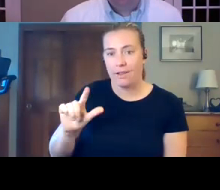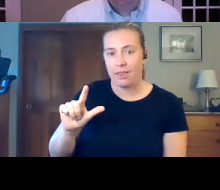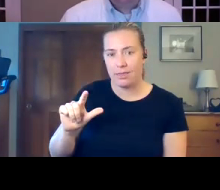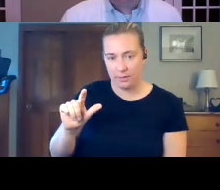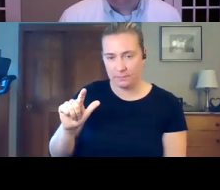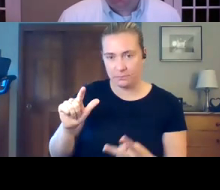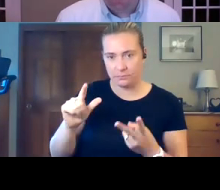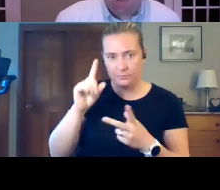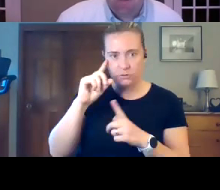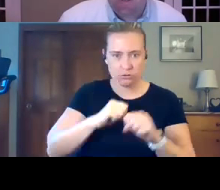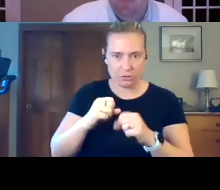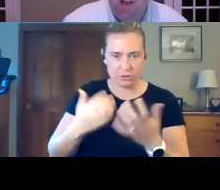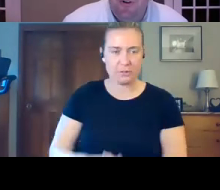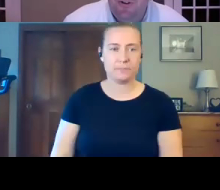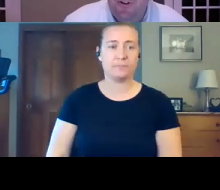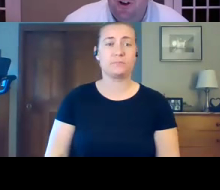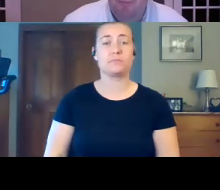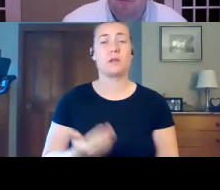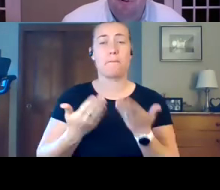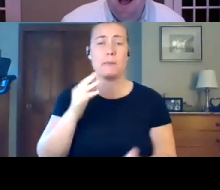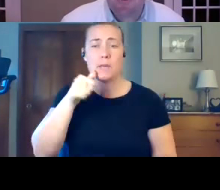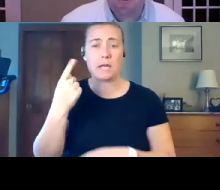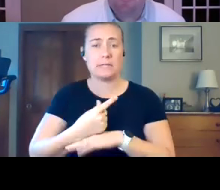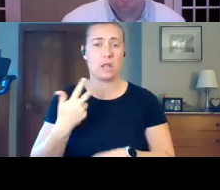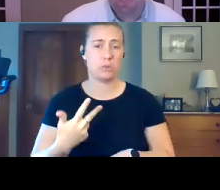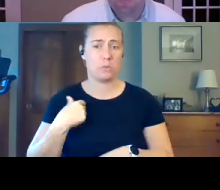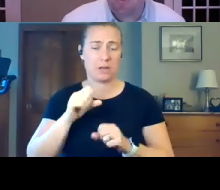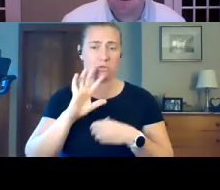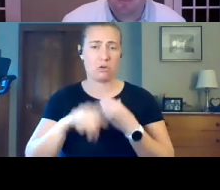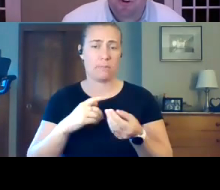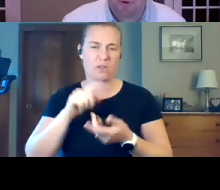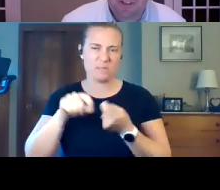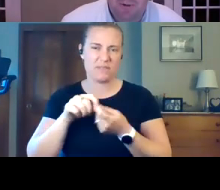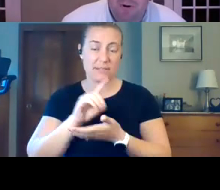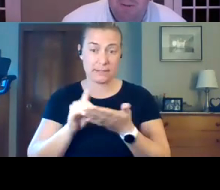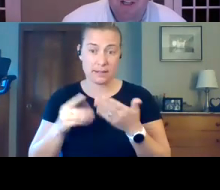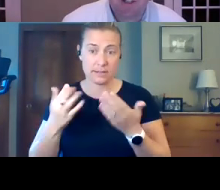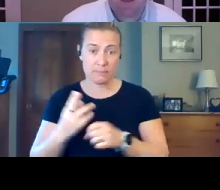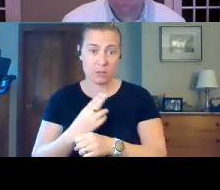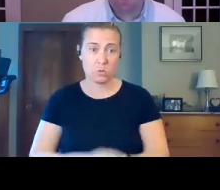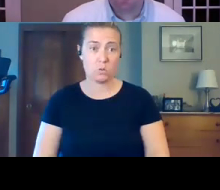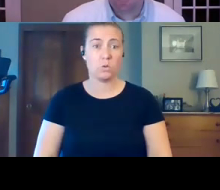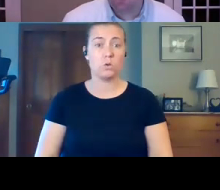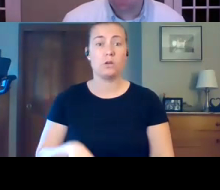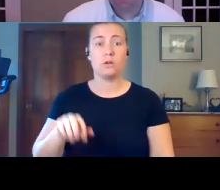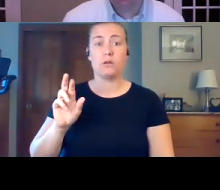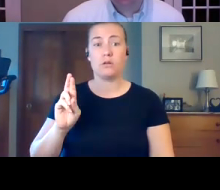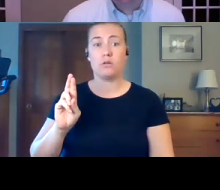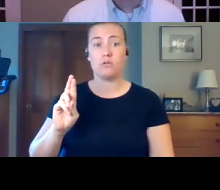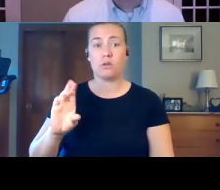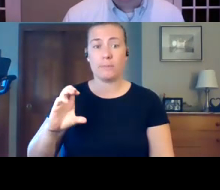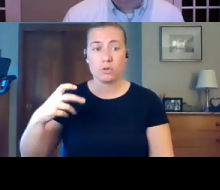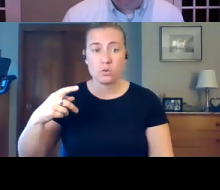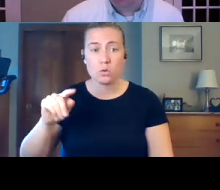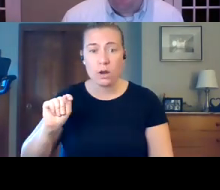about specific designs that have been used for that. So for instance, sequential multiple assignment randomized trials or SMART designs